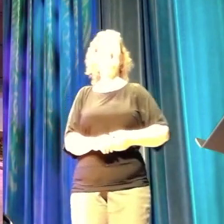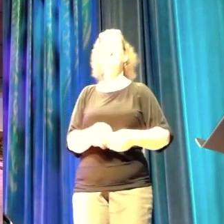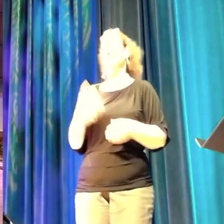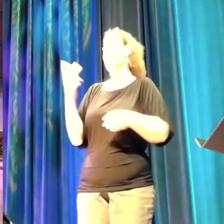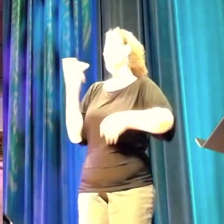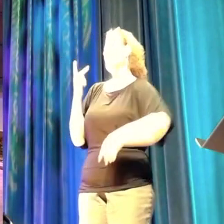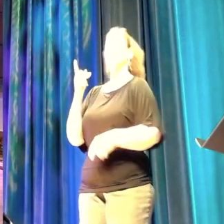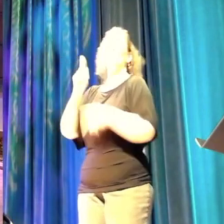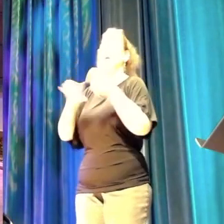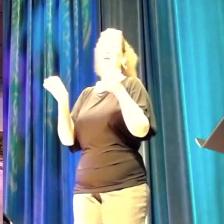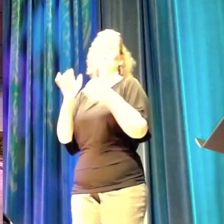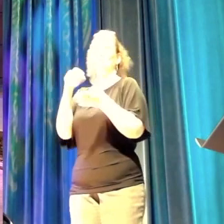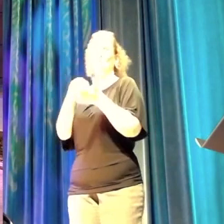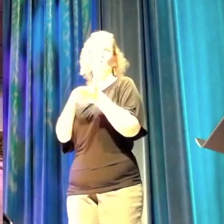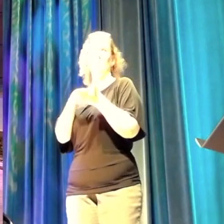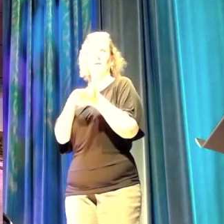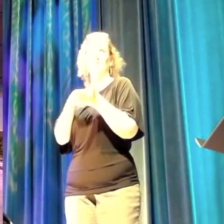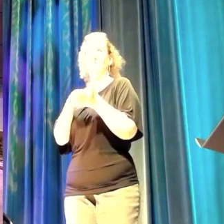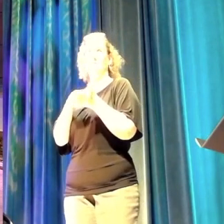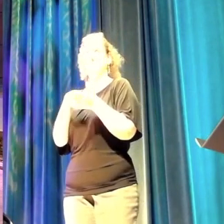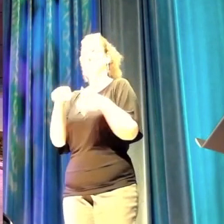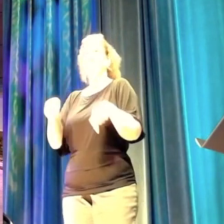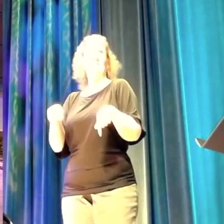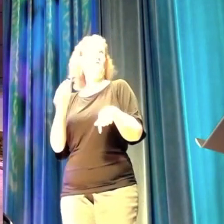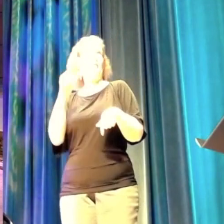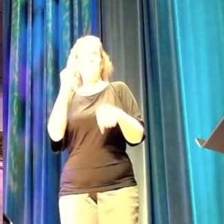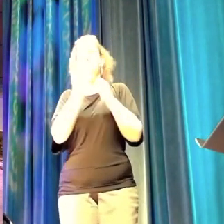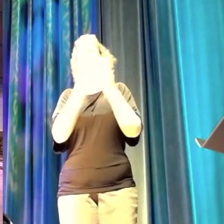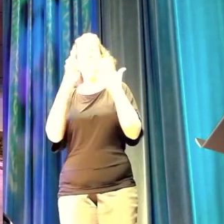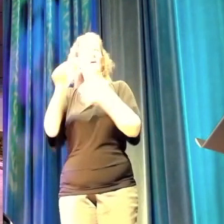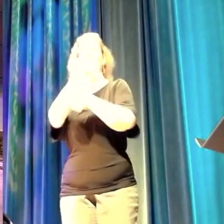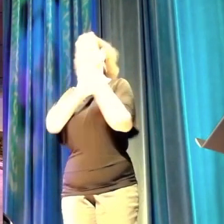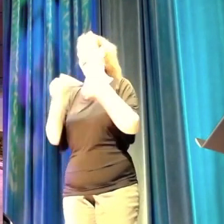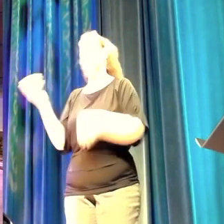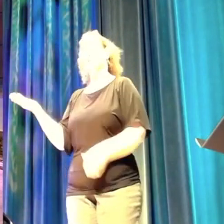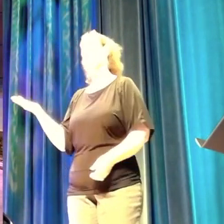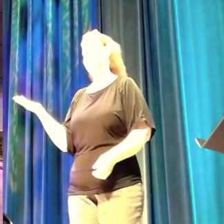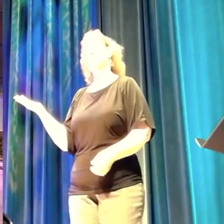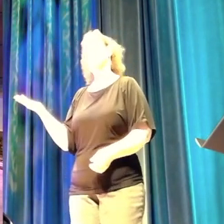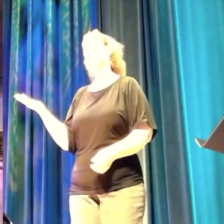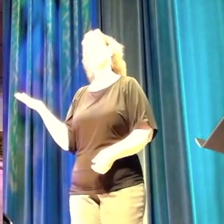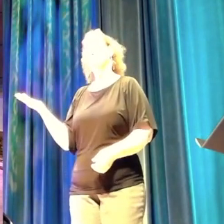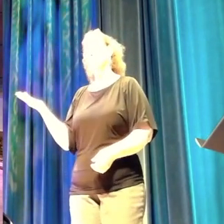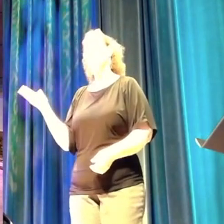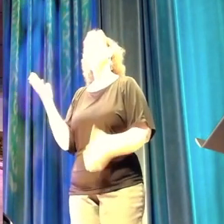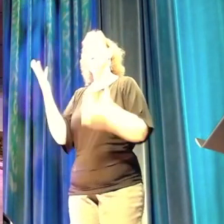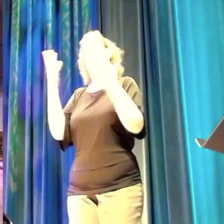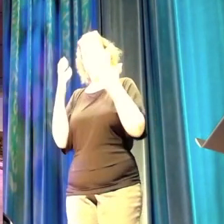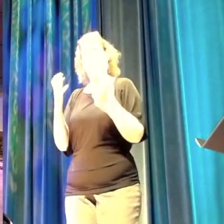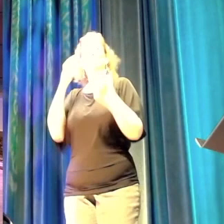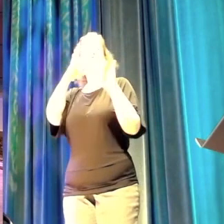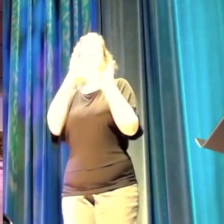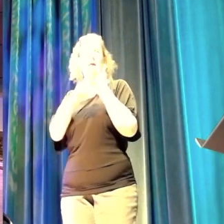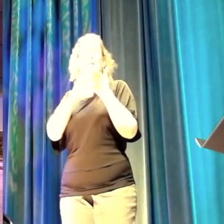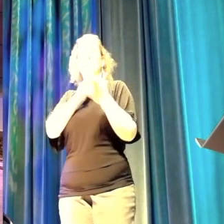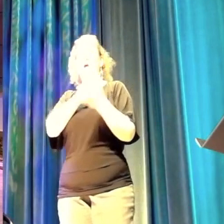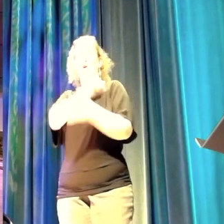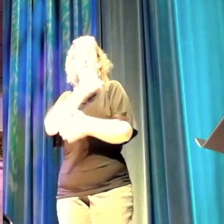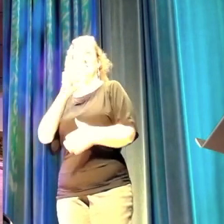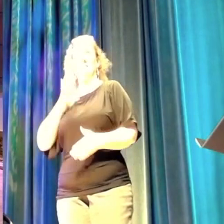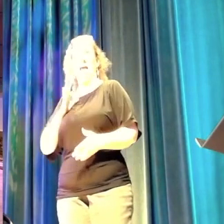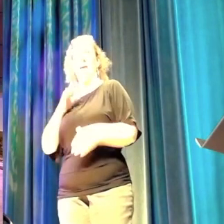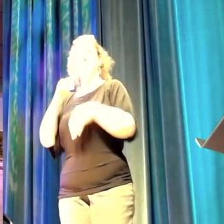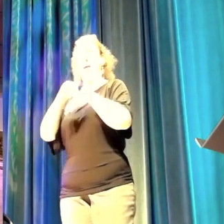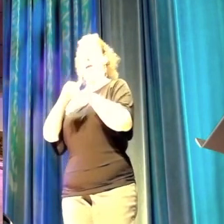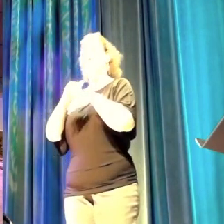We can't do this, what we do here in Alabama, without each other. And I would like to recognize our staff at